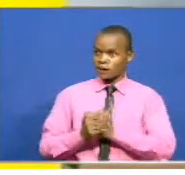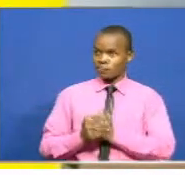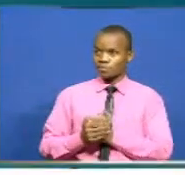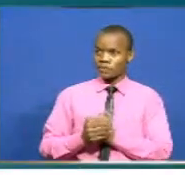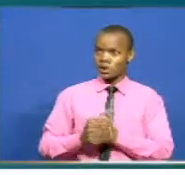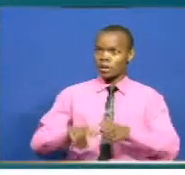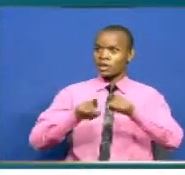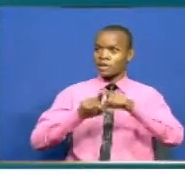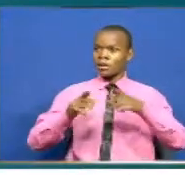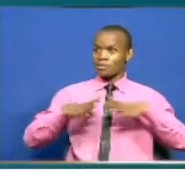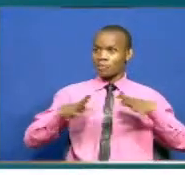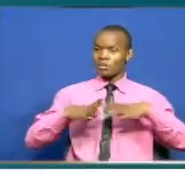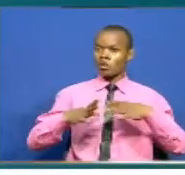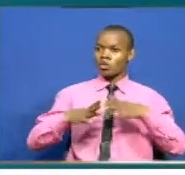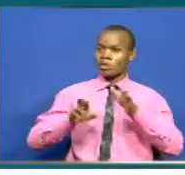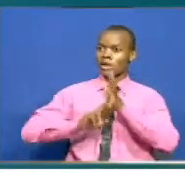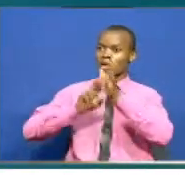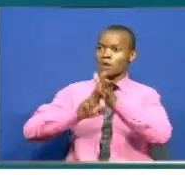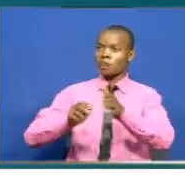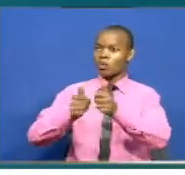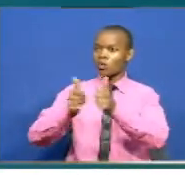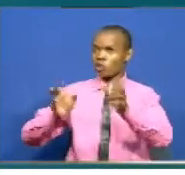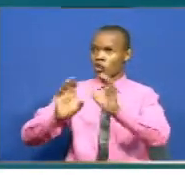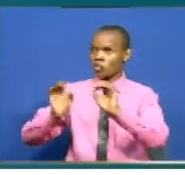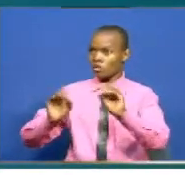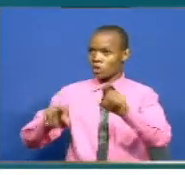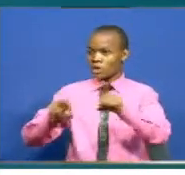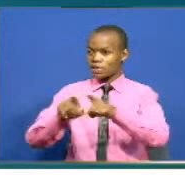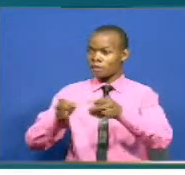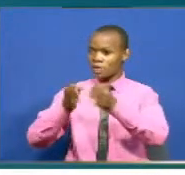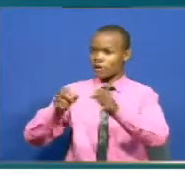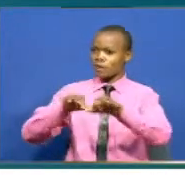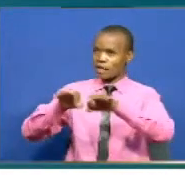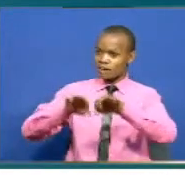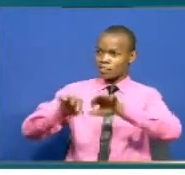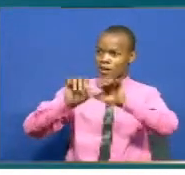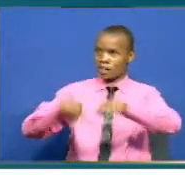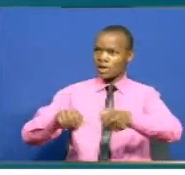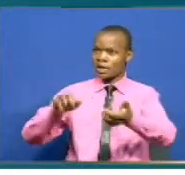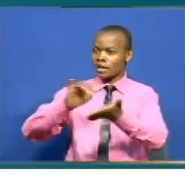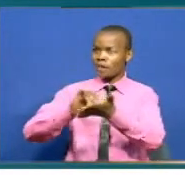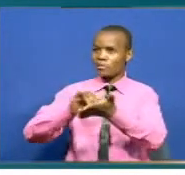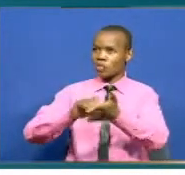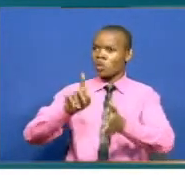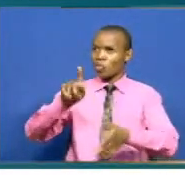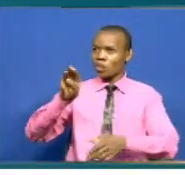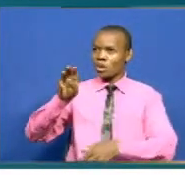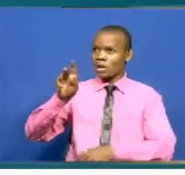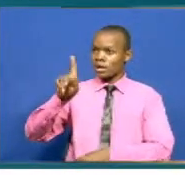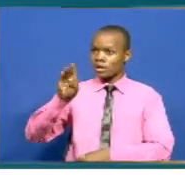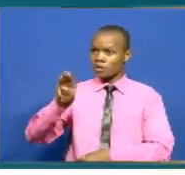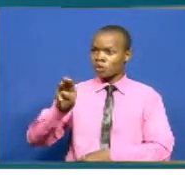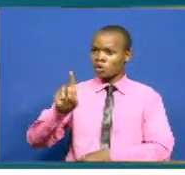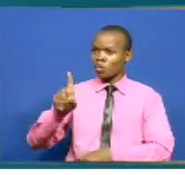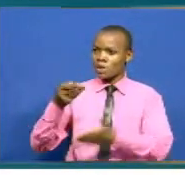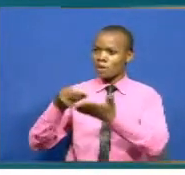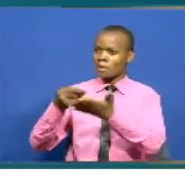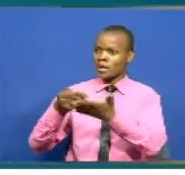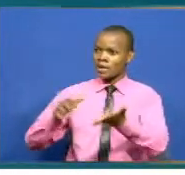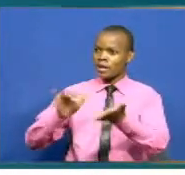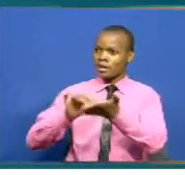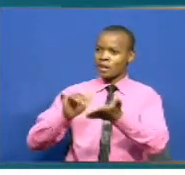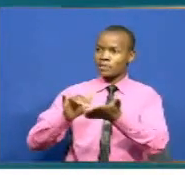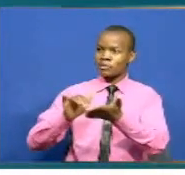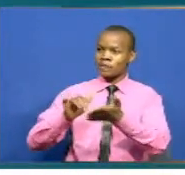is underrepresented, and therefore, you want to tell me 1 kilometer, 1 shilling, is not good